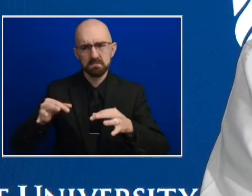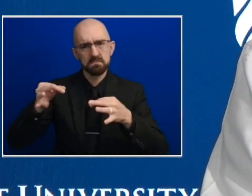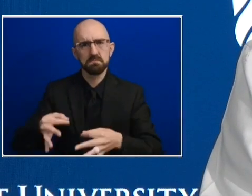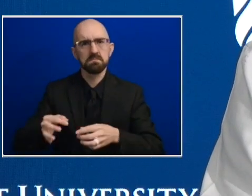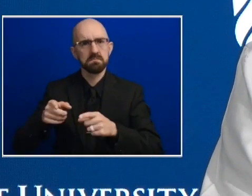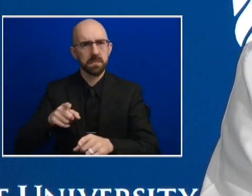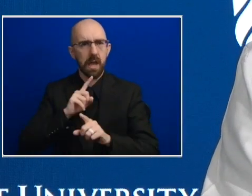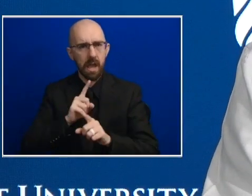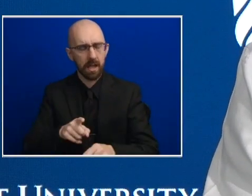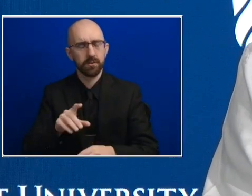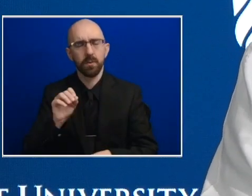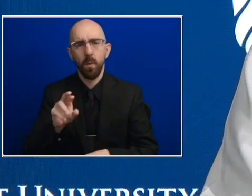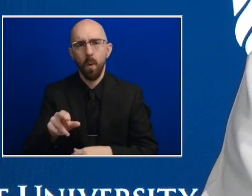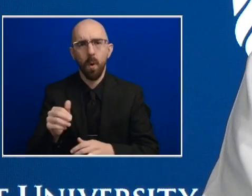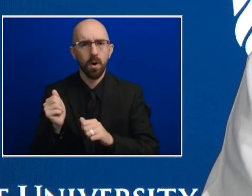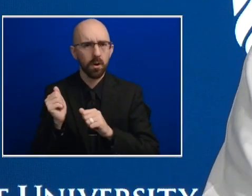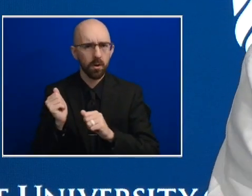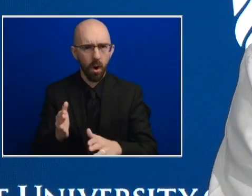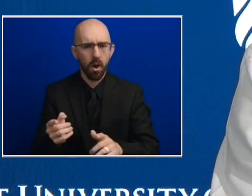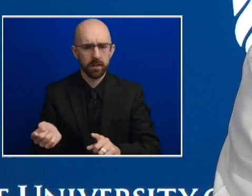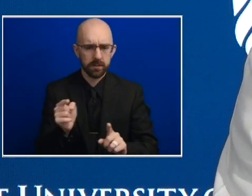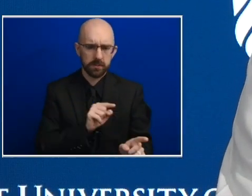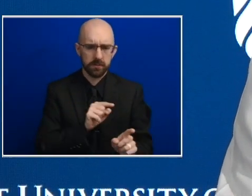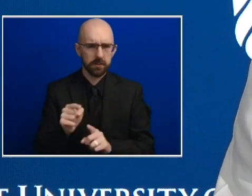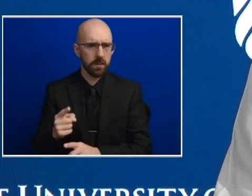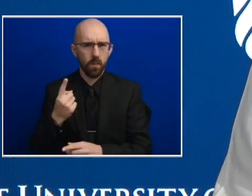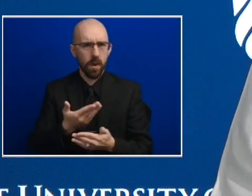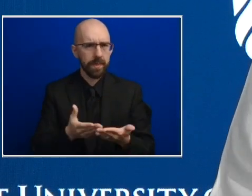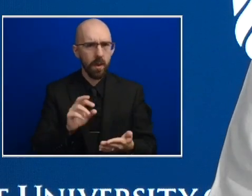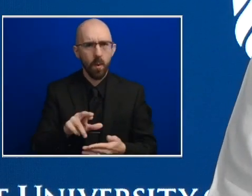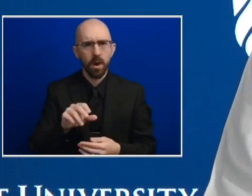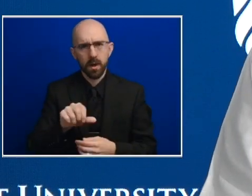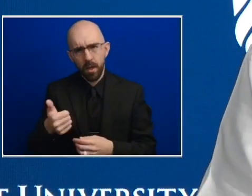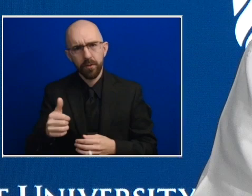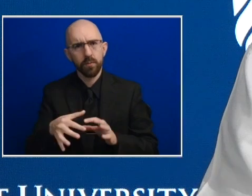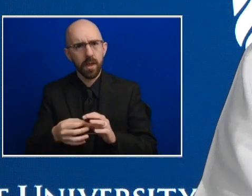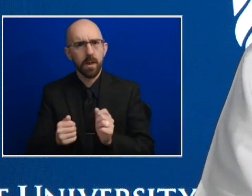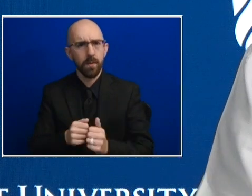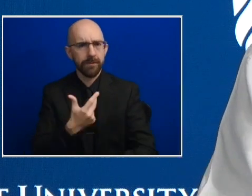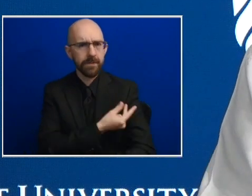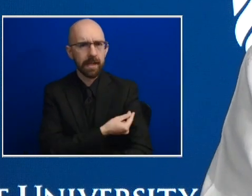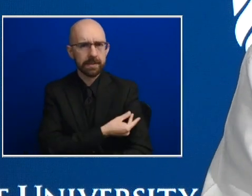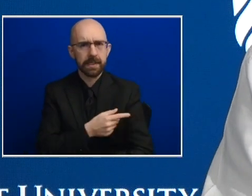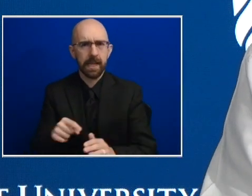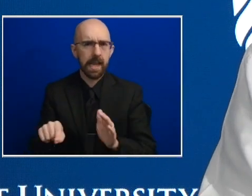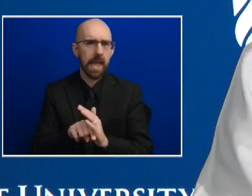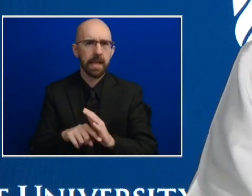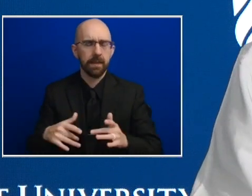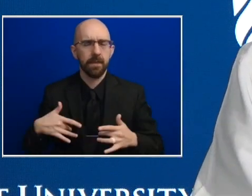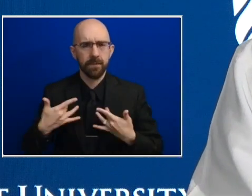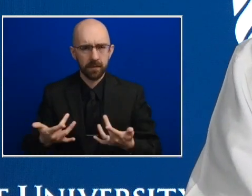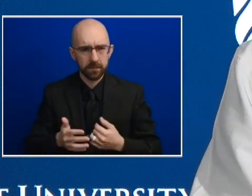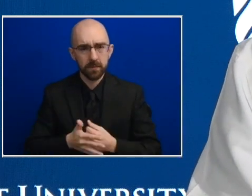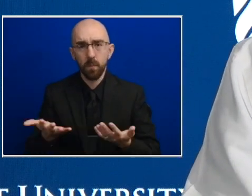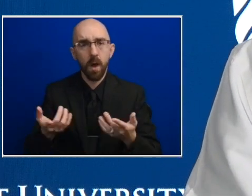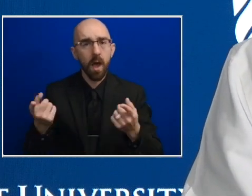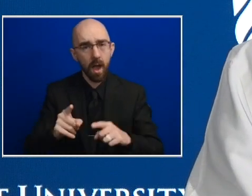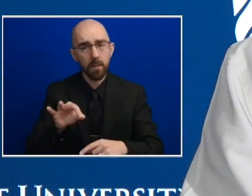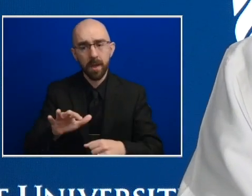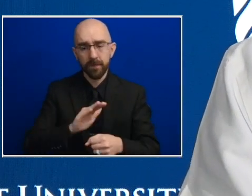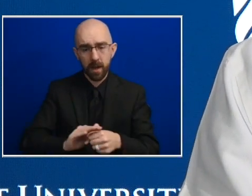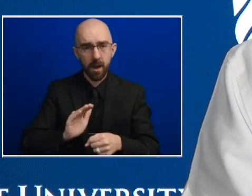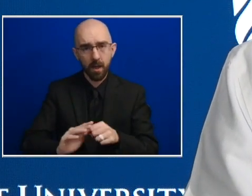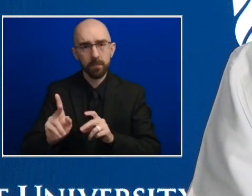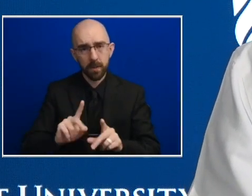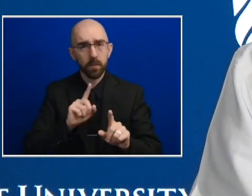or causation about one thing or another related to vaccines and adverse events. What it does is if you have enough people reporting certain